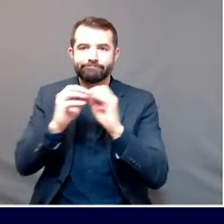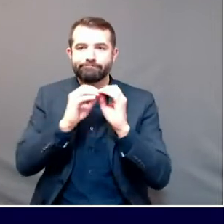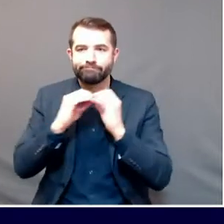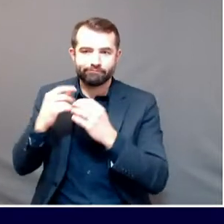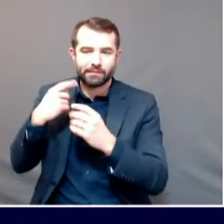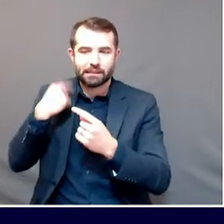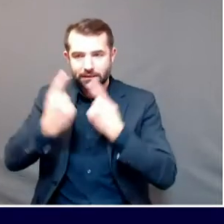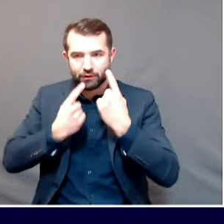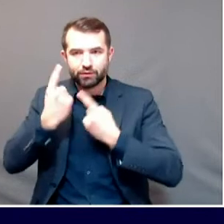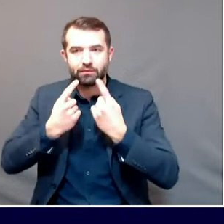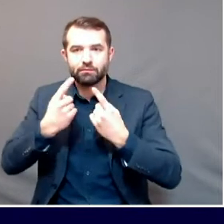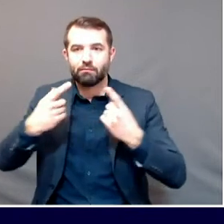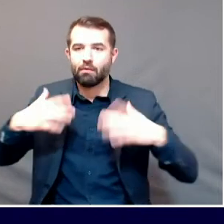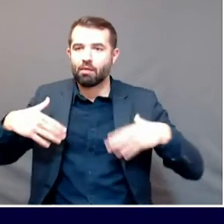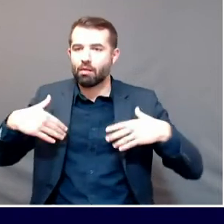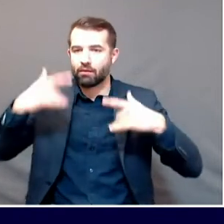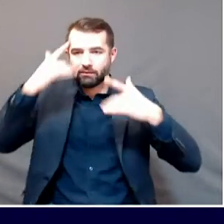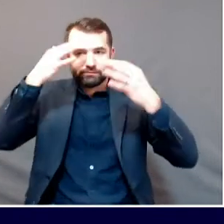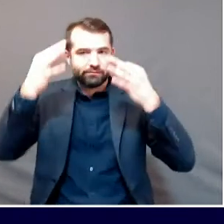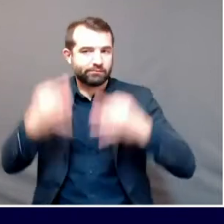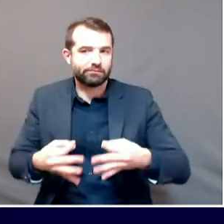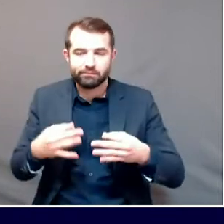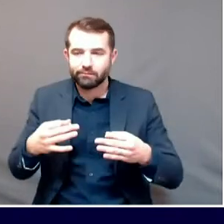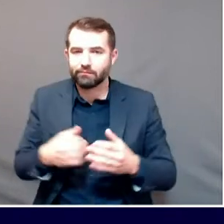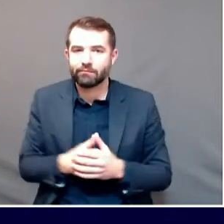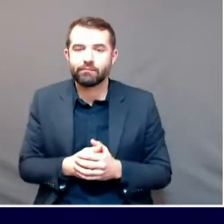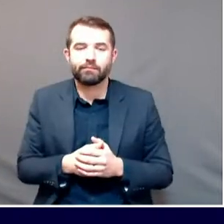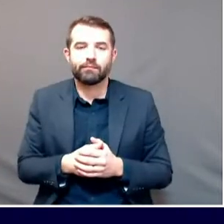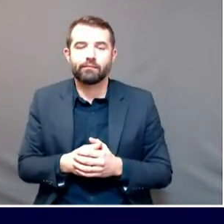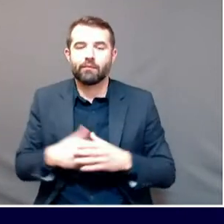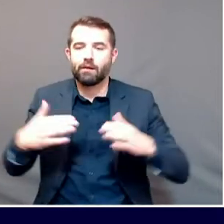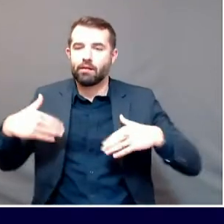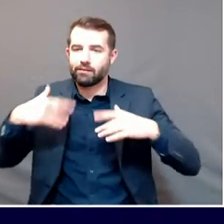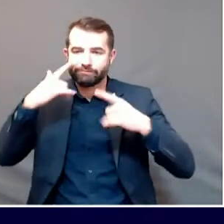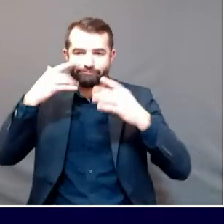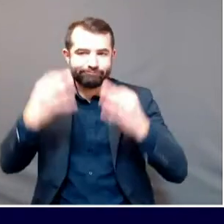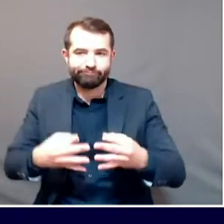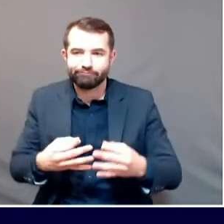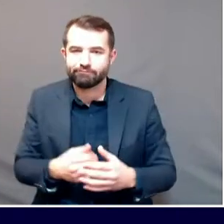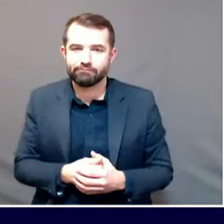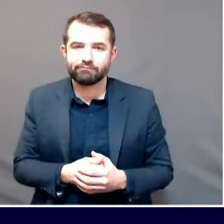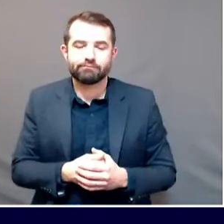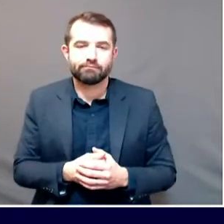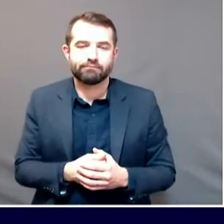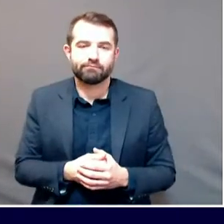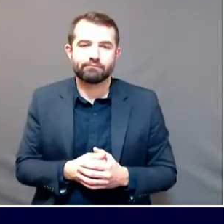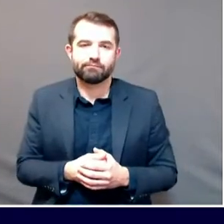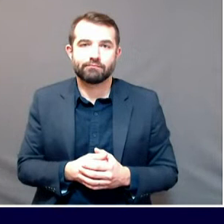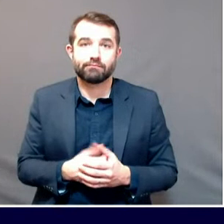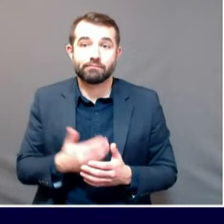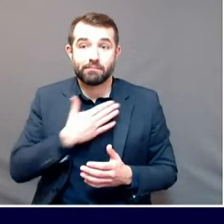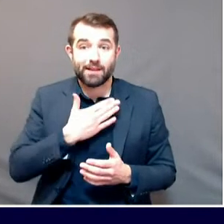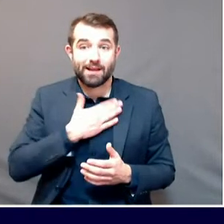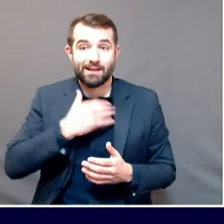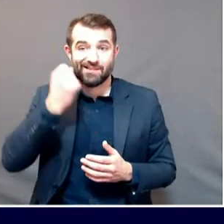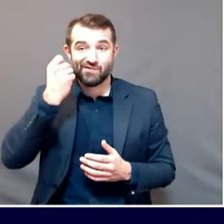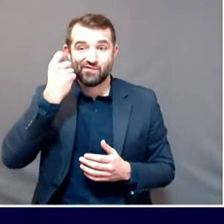been made, at least certainly as to where they may be in the phases. We understand